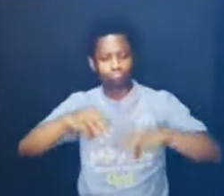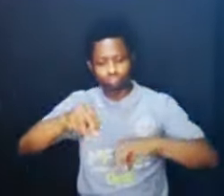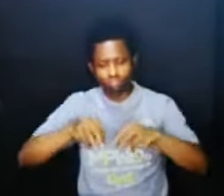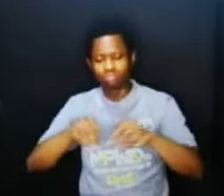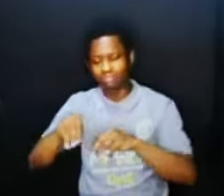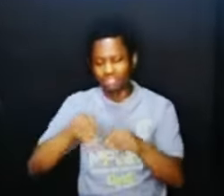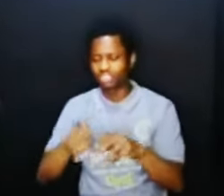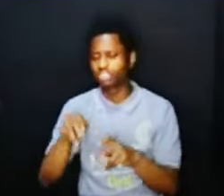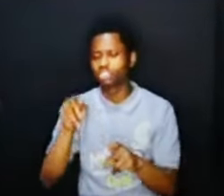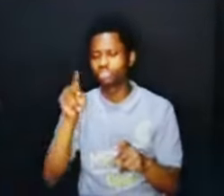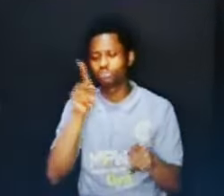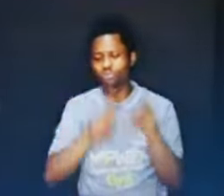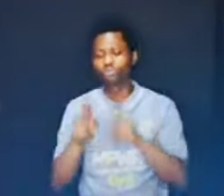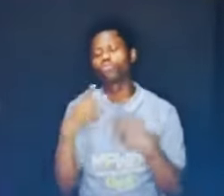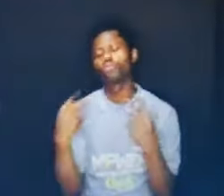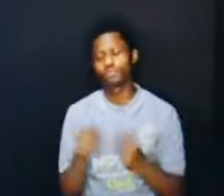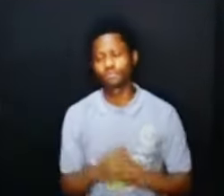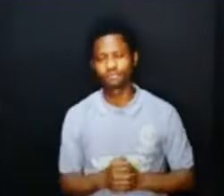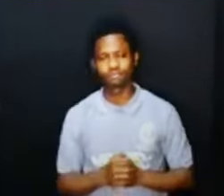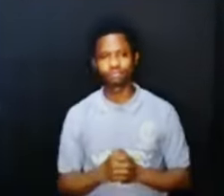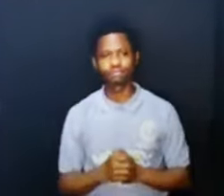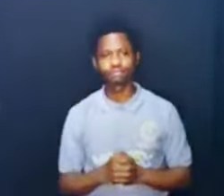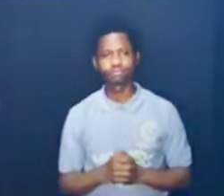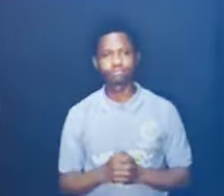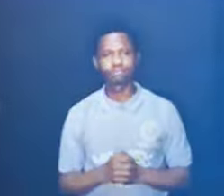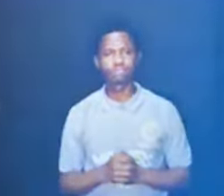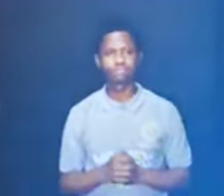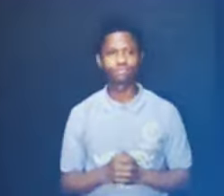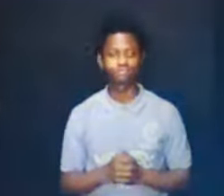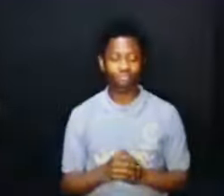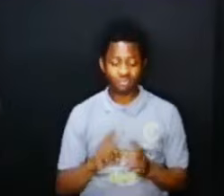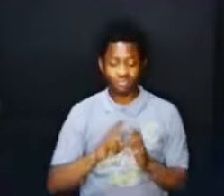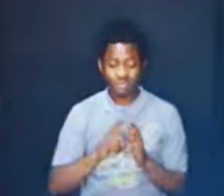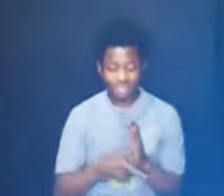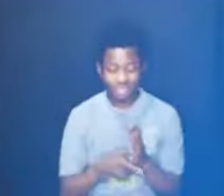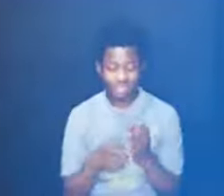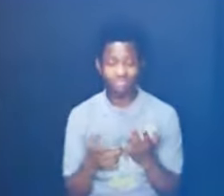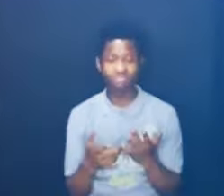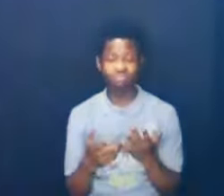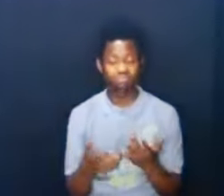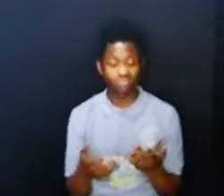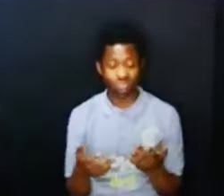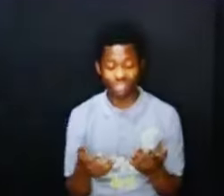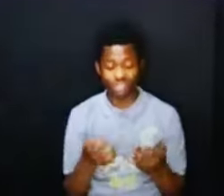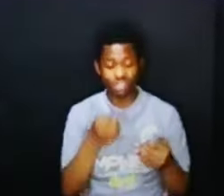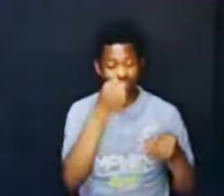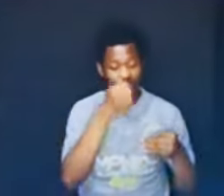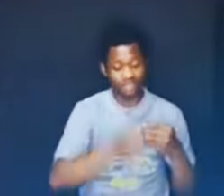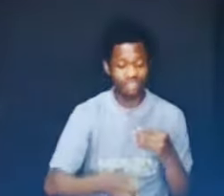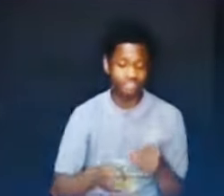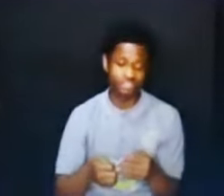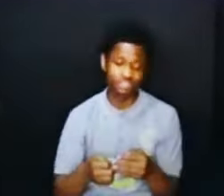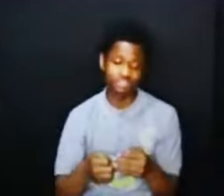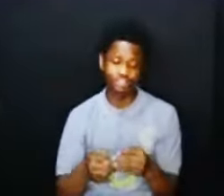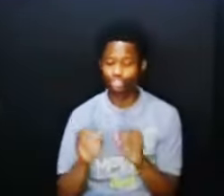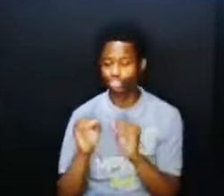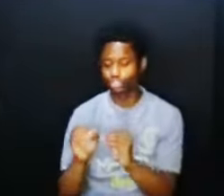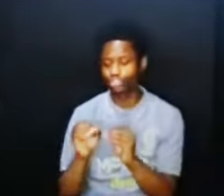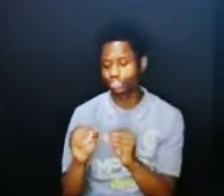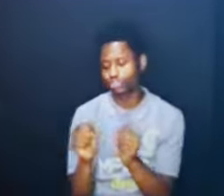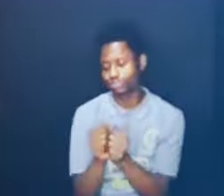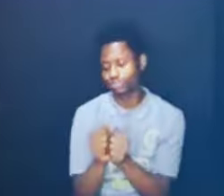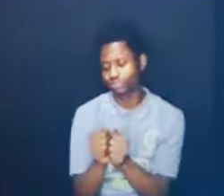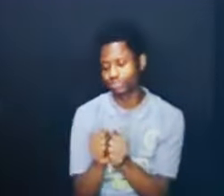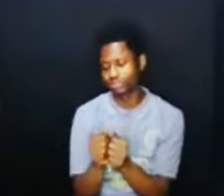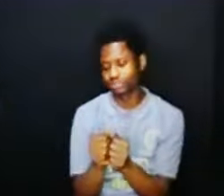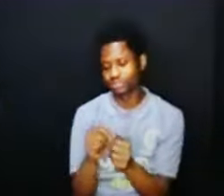mi ni peni na atina. Then maybe I'll close this teaching with Psalm 4. Na enu echi no